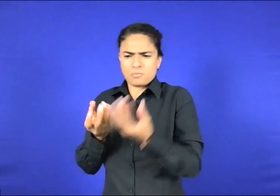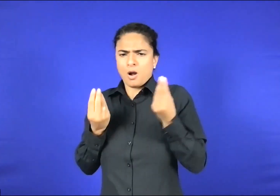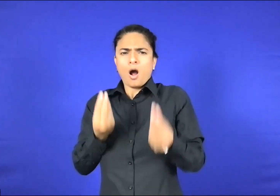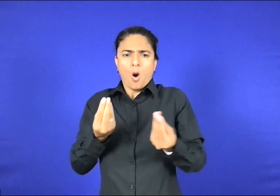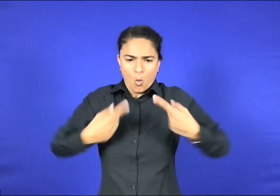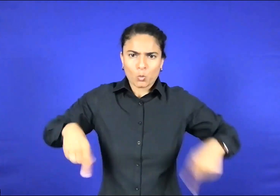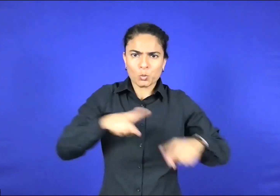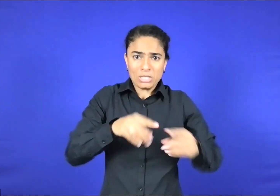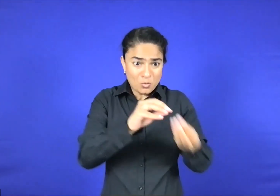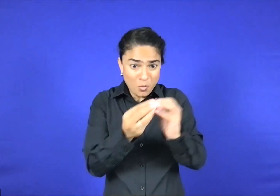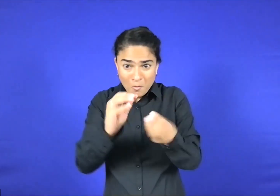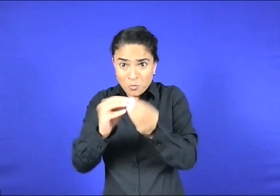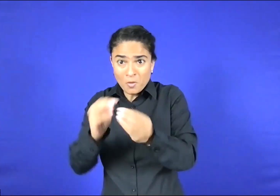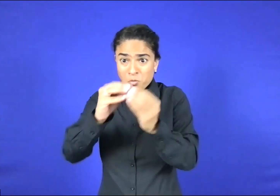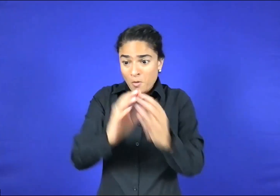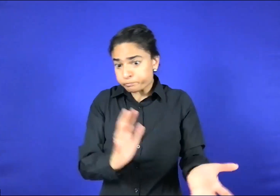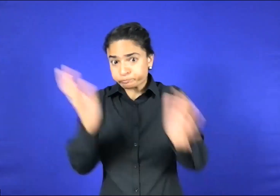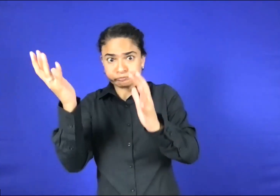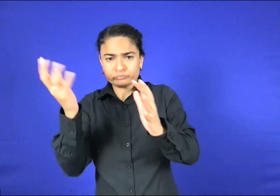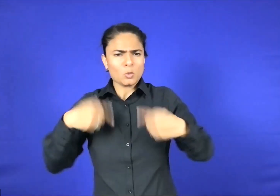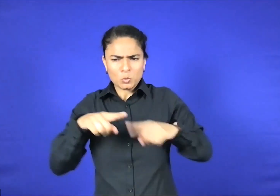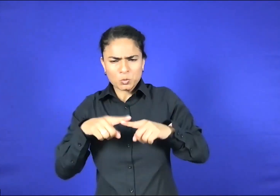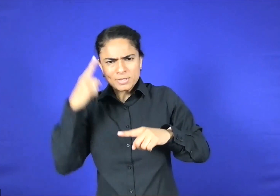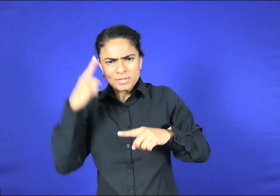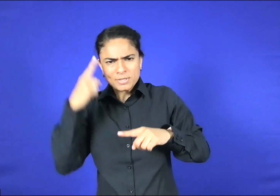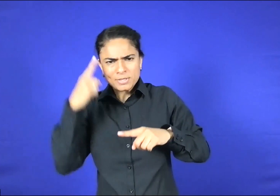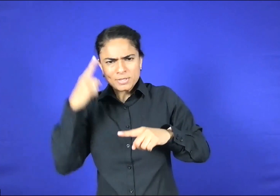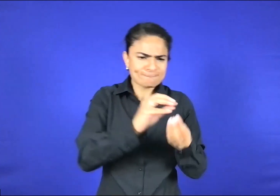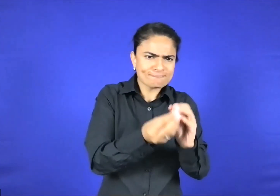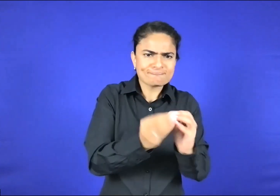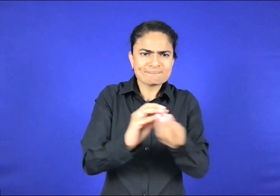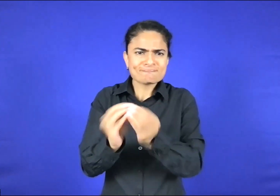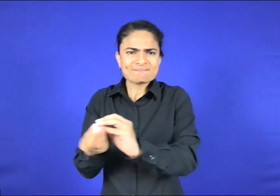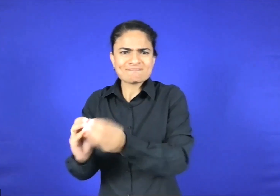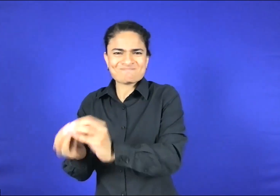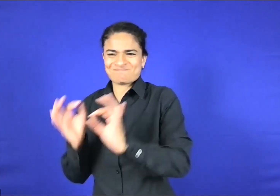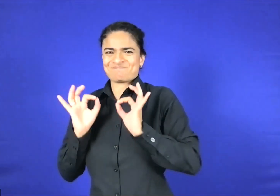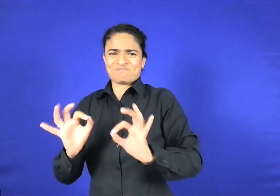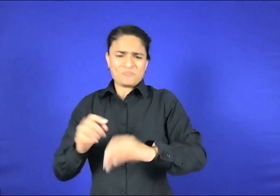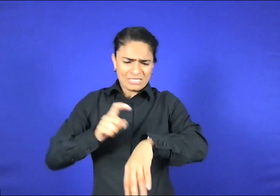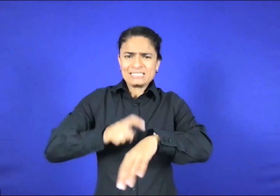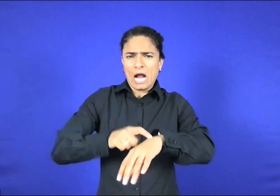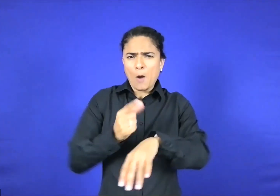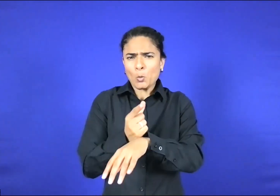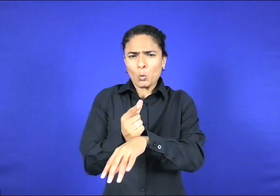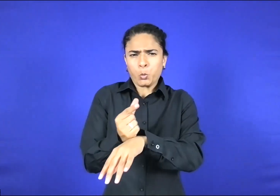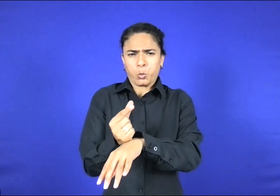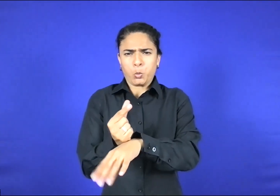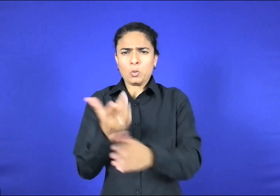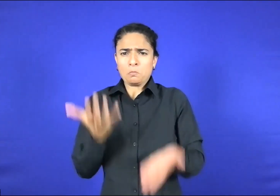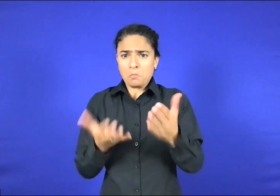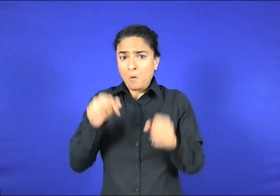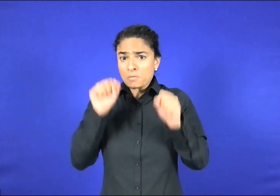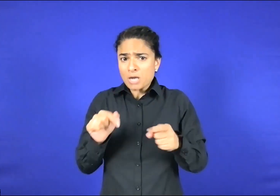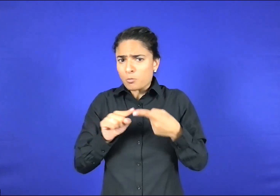to perhaps just pick up some questions. A few questions raised by participants have been addressed by